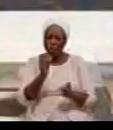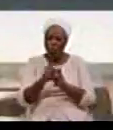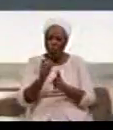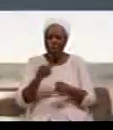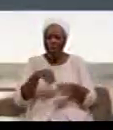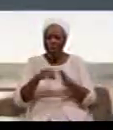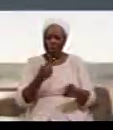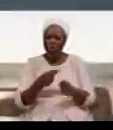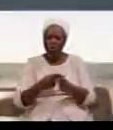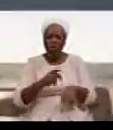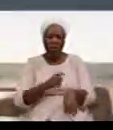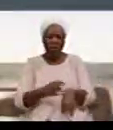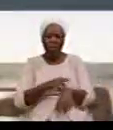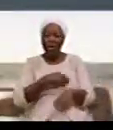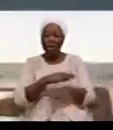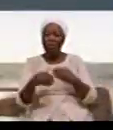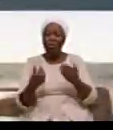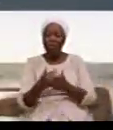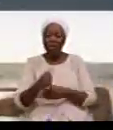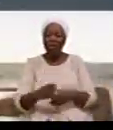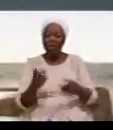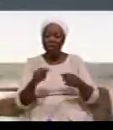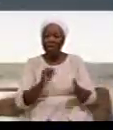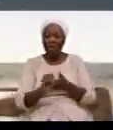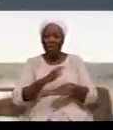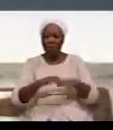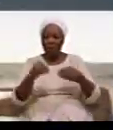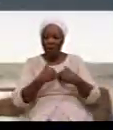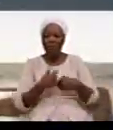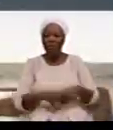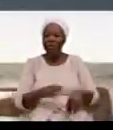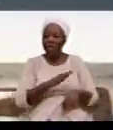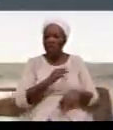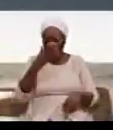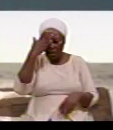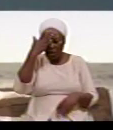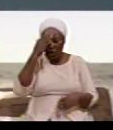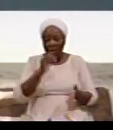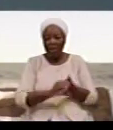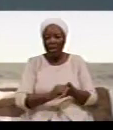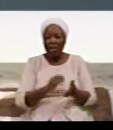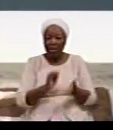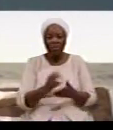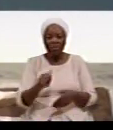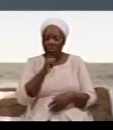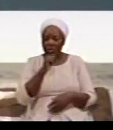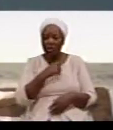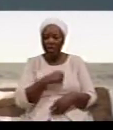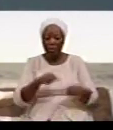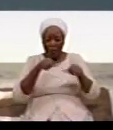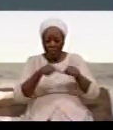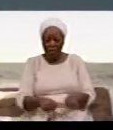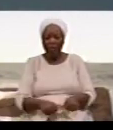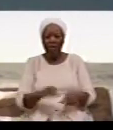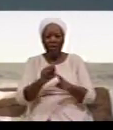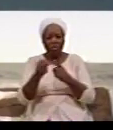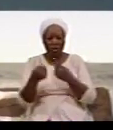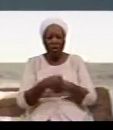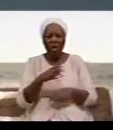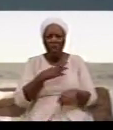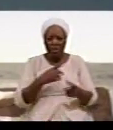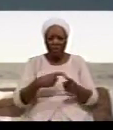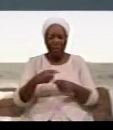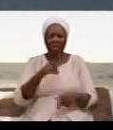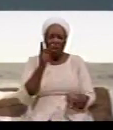her permanently. It wasn't a permanent situation with her. She kept her mouth for the rest of